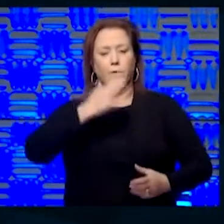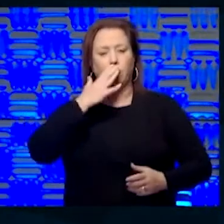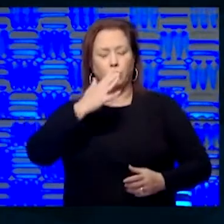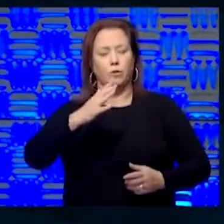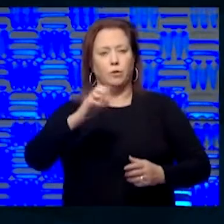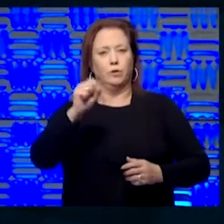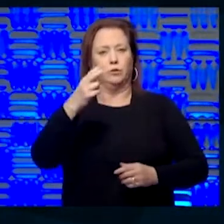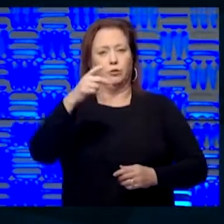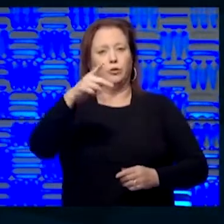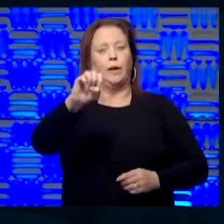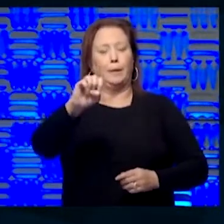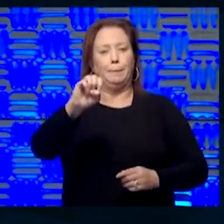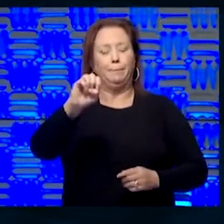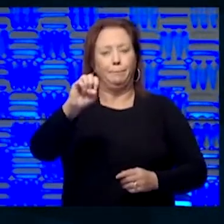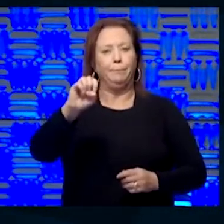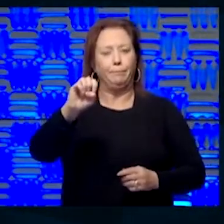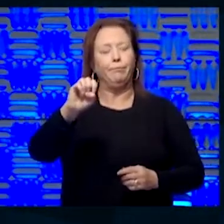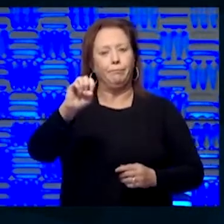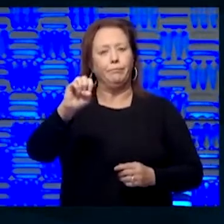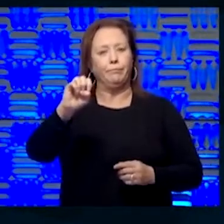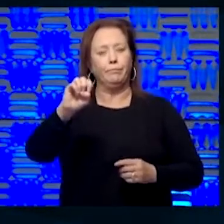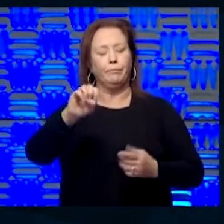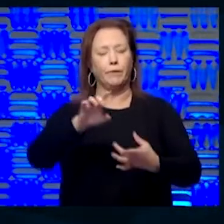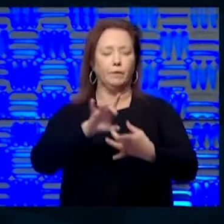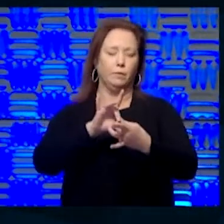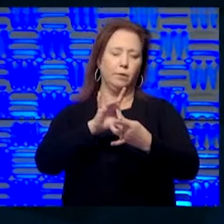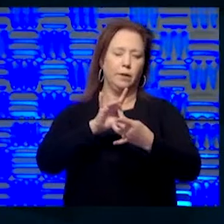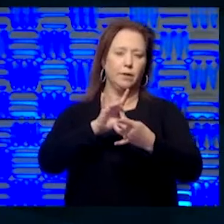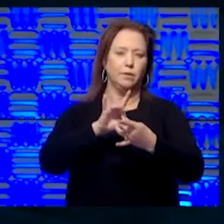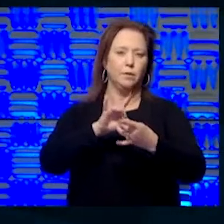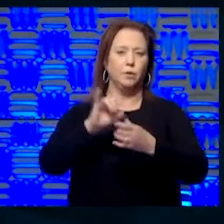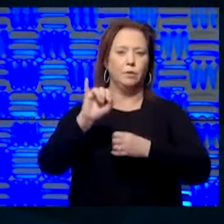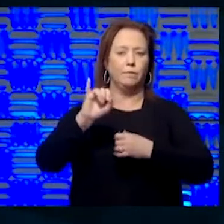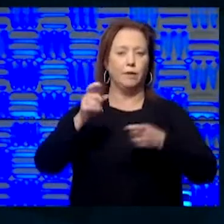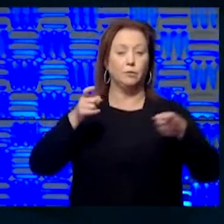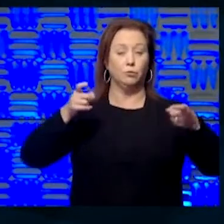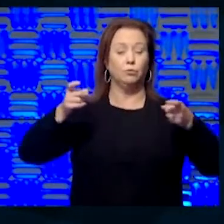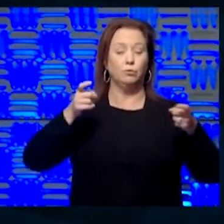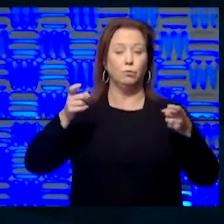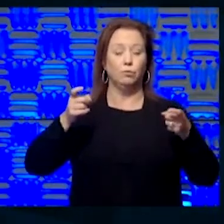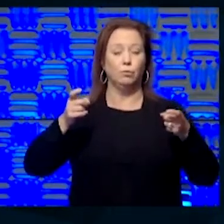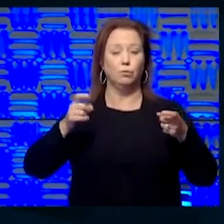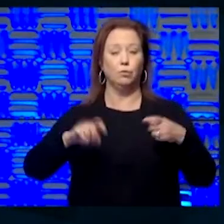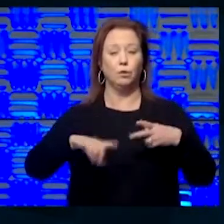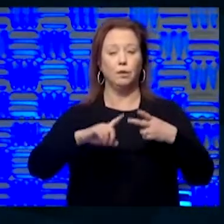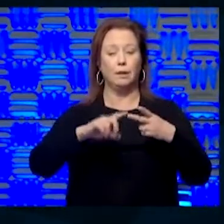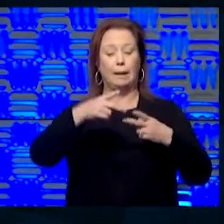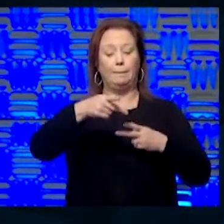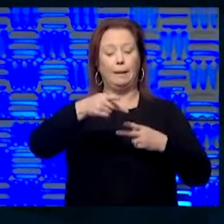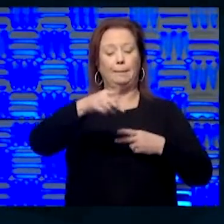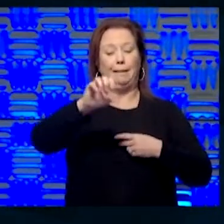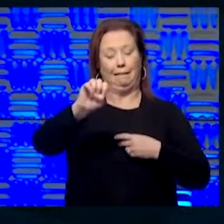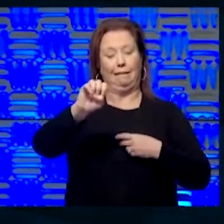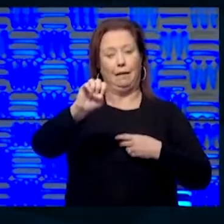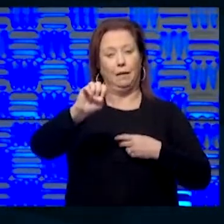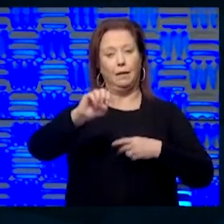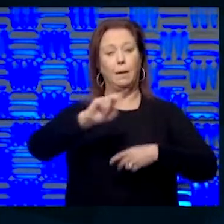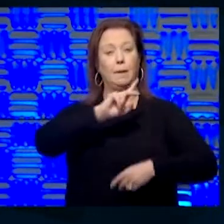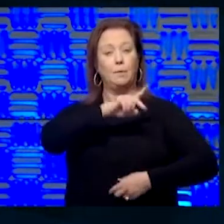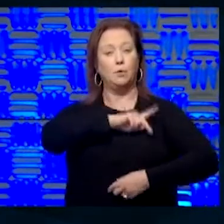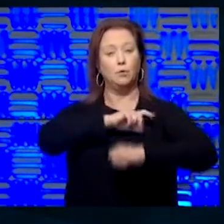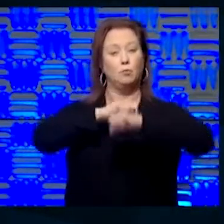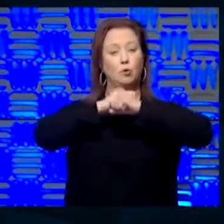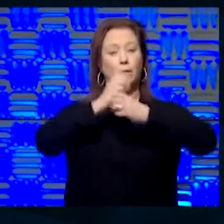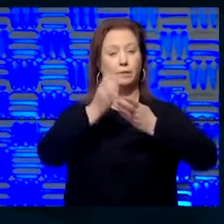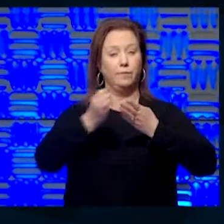with regard to infection control and PPE equipment. And I think